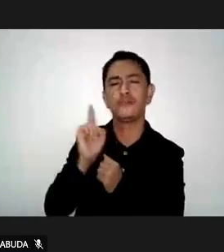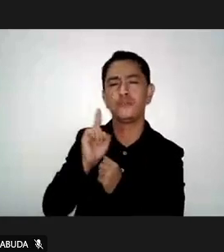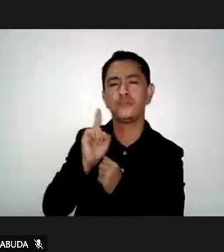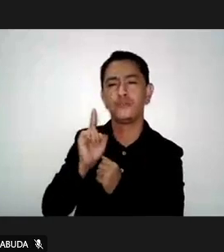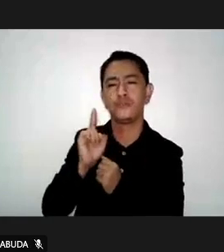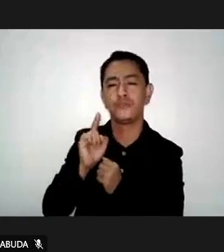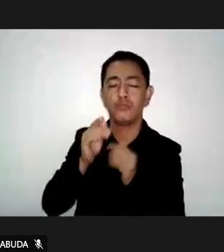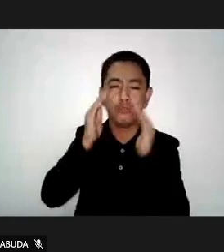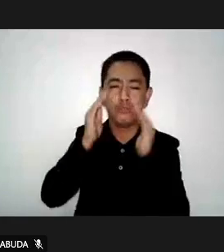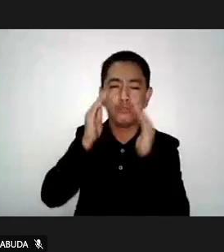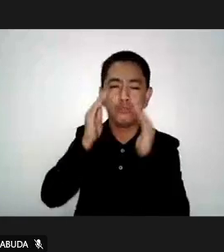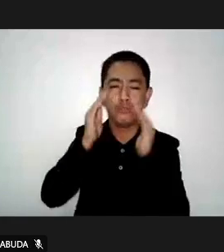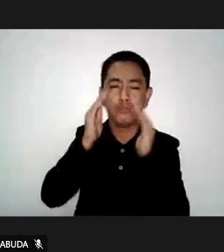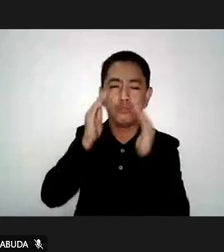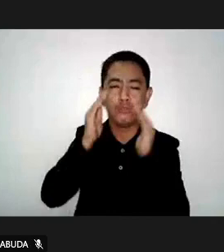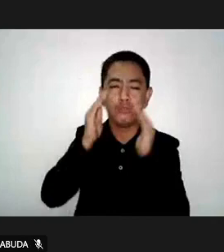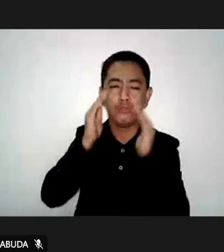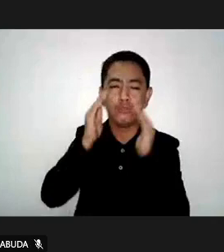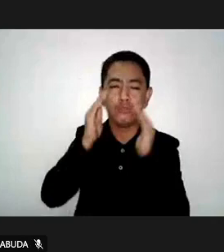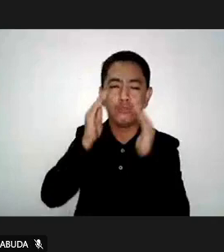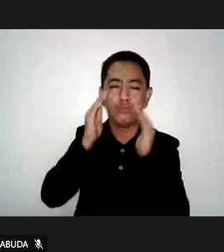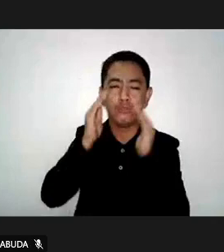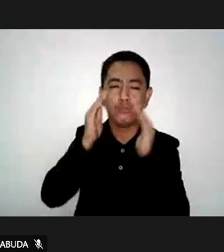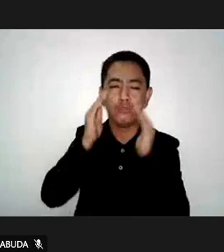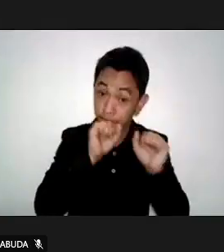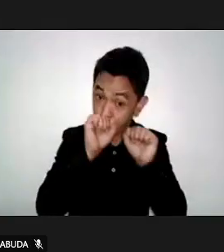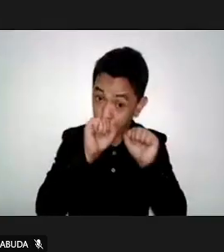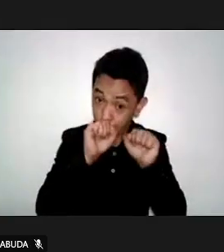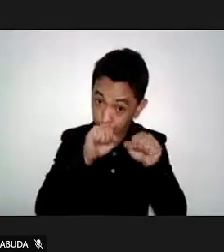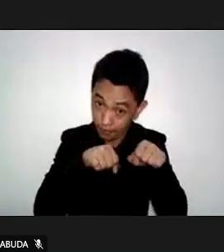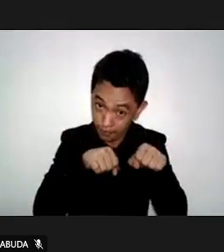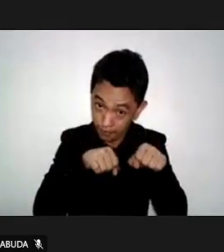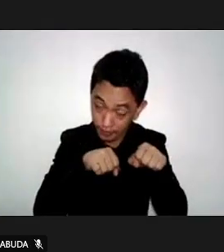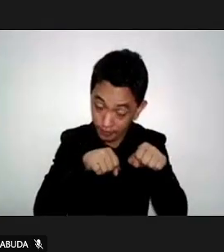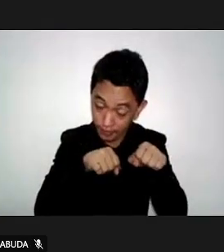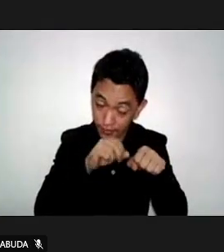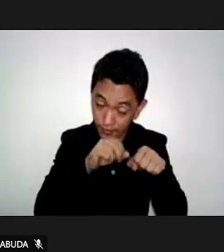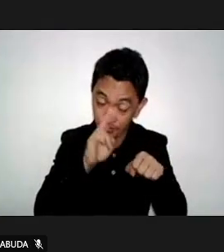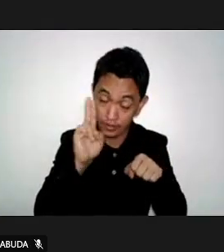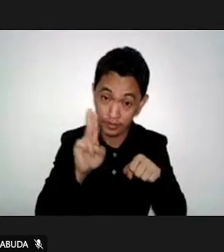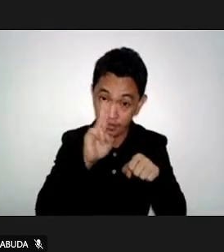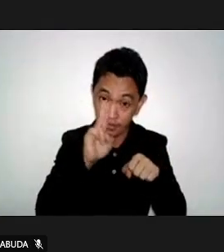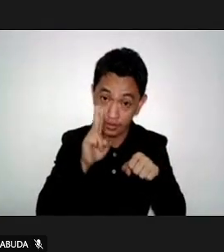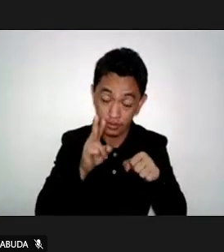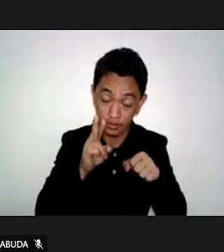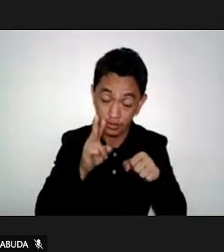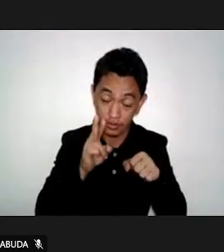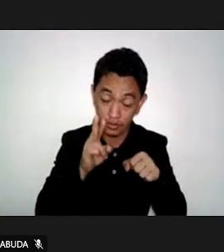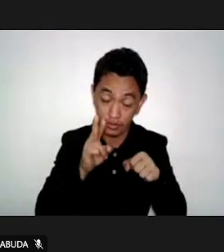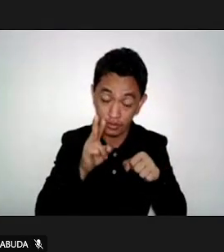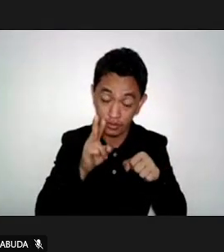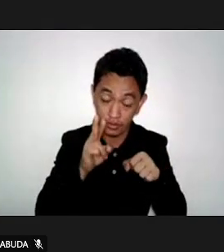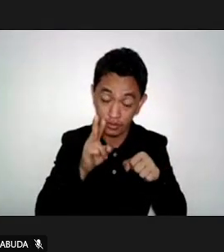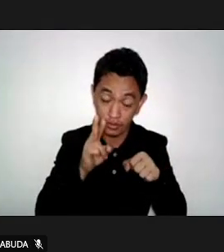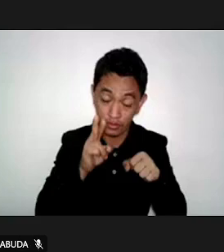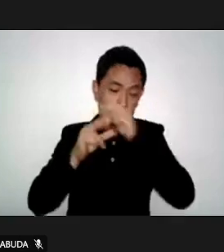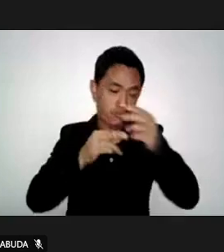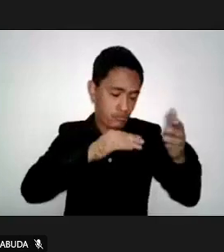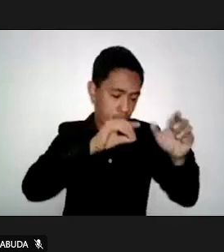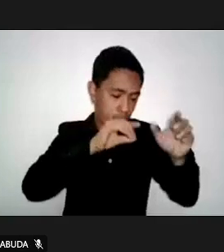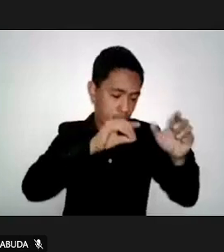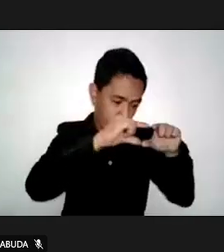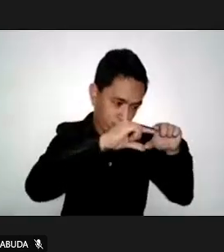ibalik natin yung dati. As I mentioned a while ago, yung focus reading, pwede natin